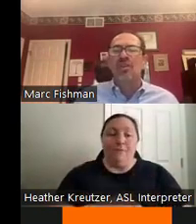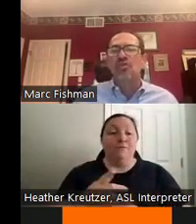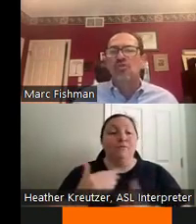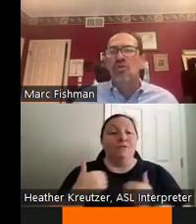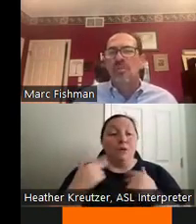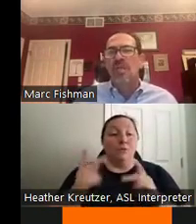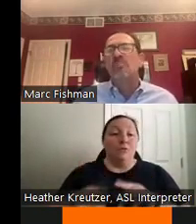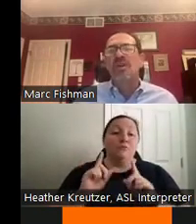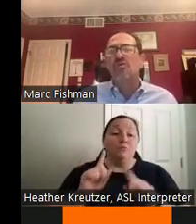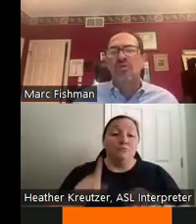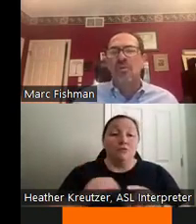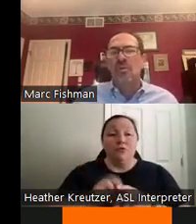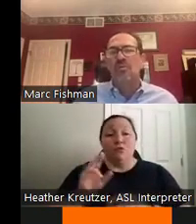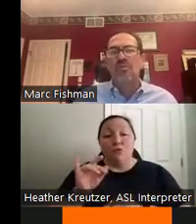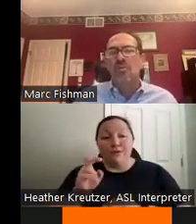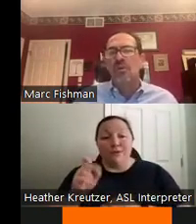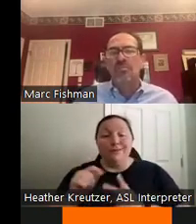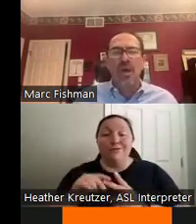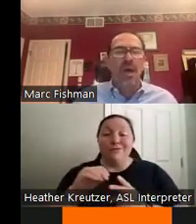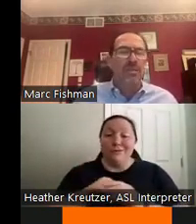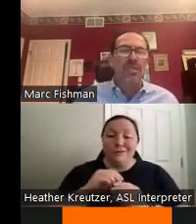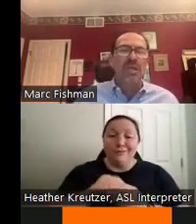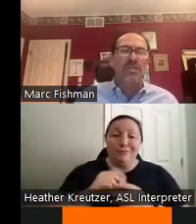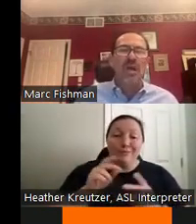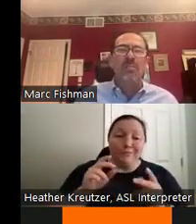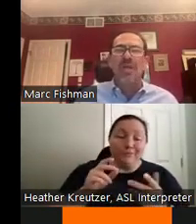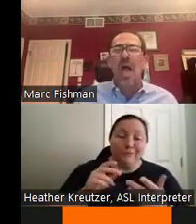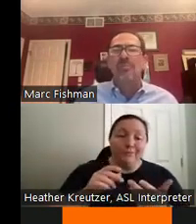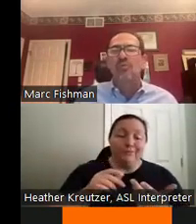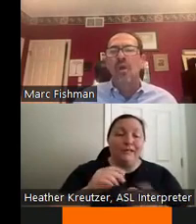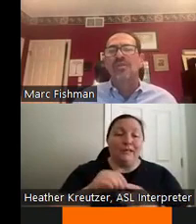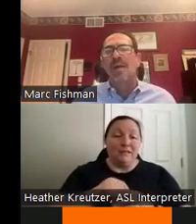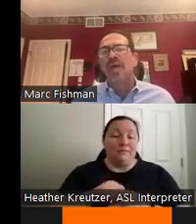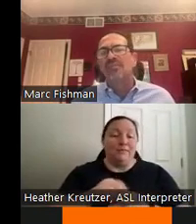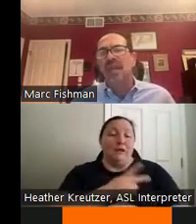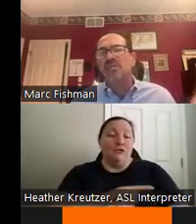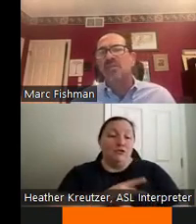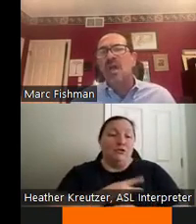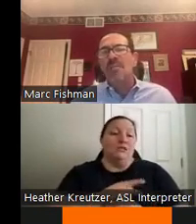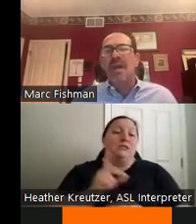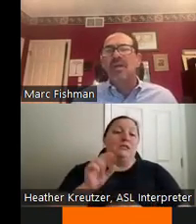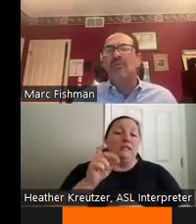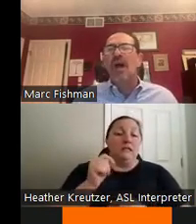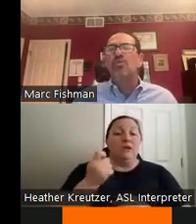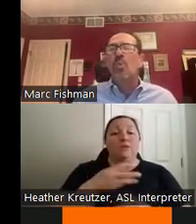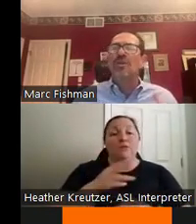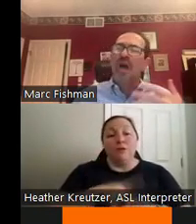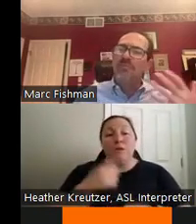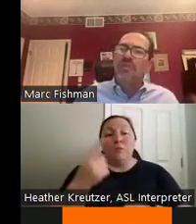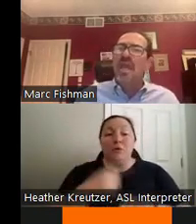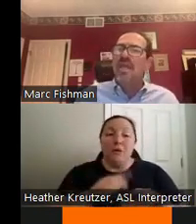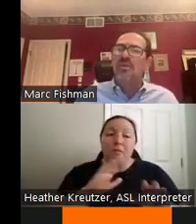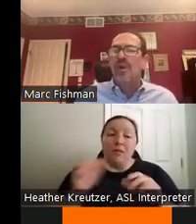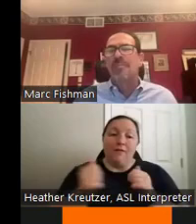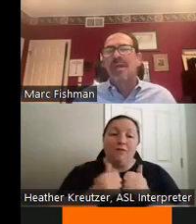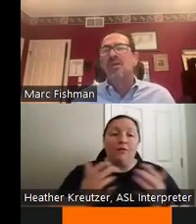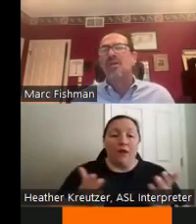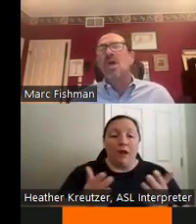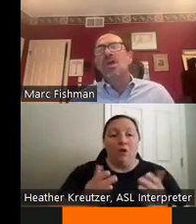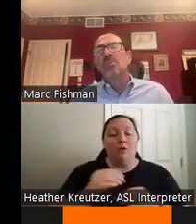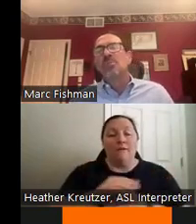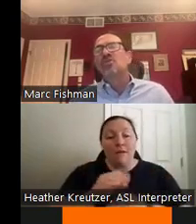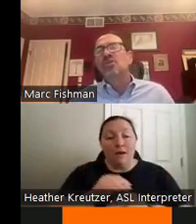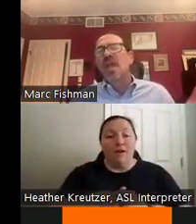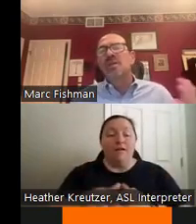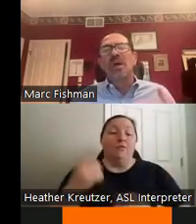been in residential treatment, inpatient treatment with detox a couple times, one time left against medical advice, one time stayed to the